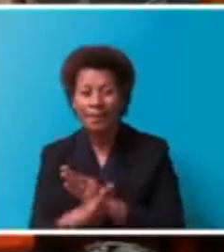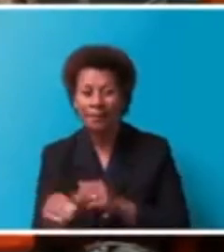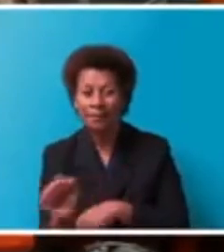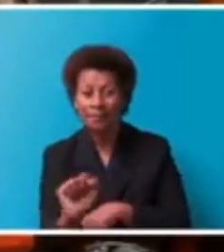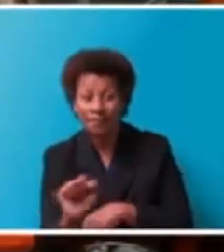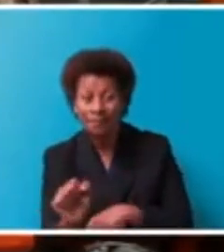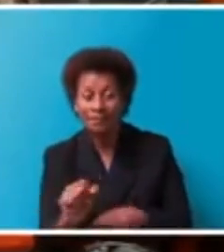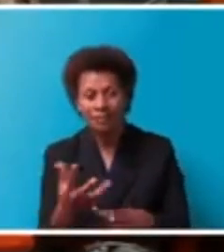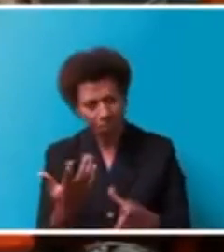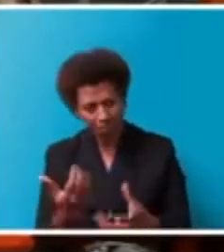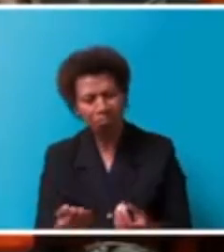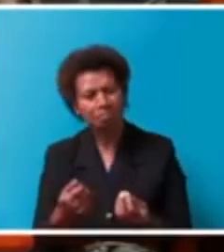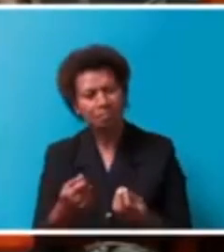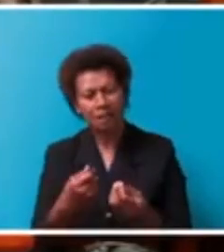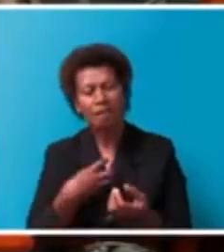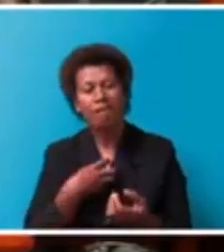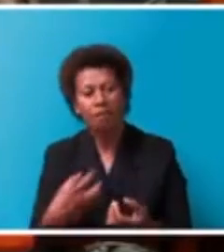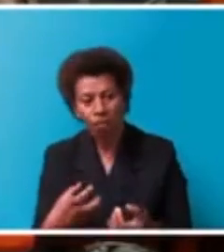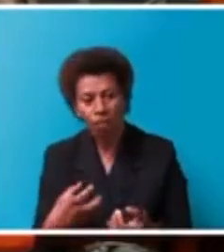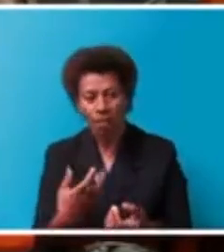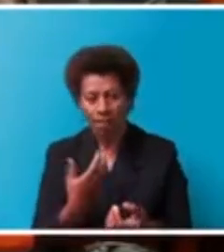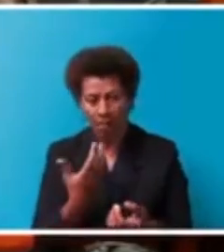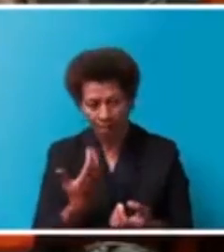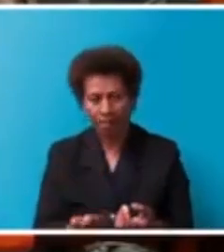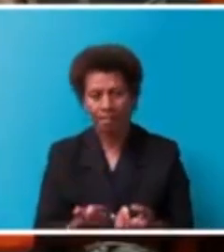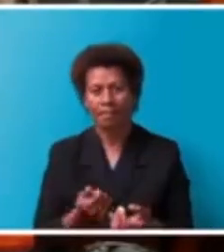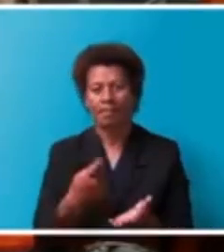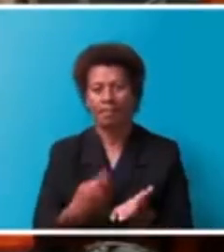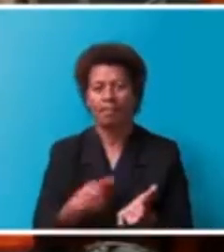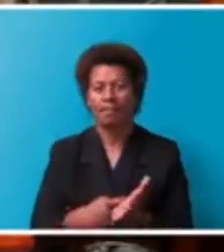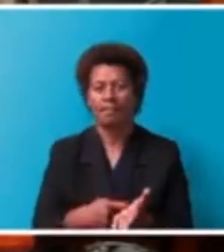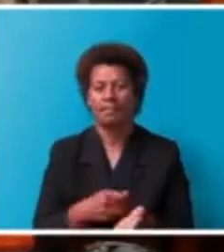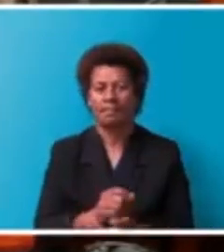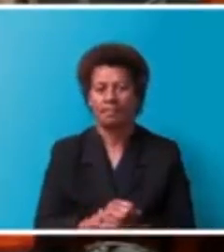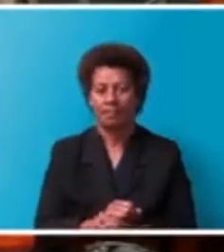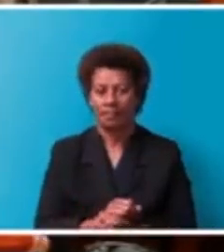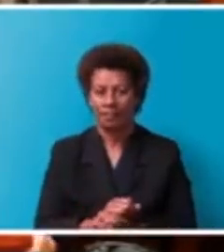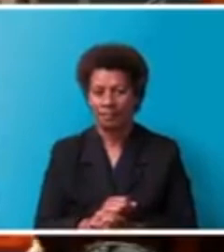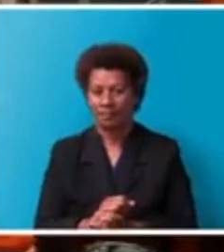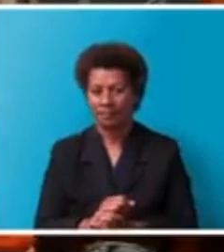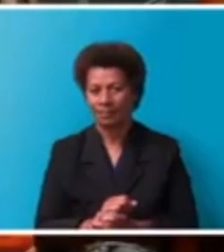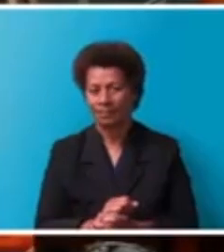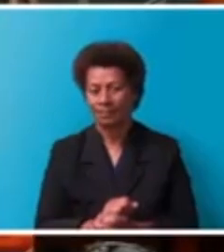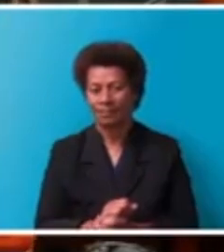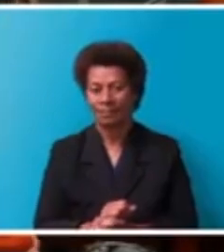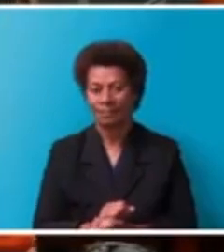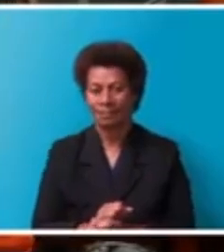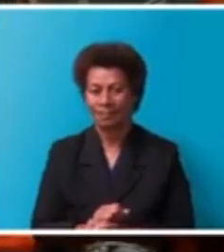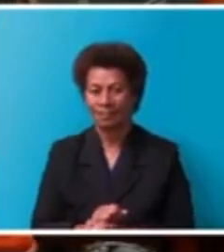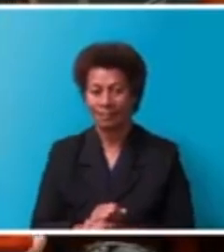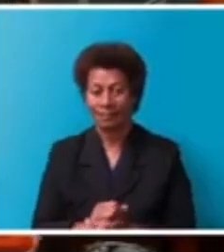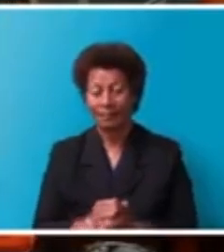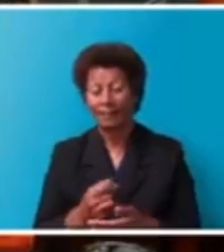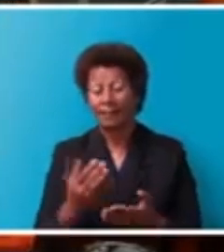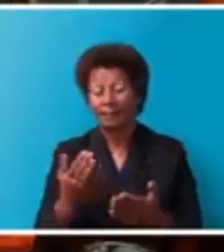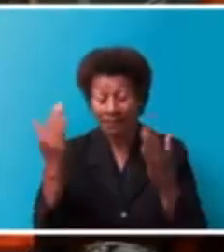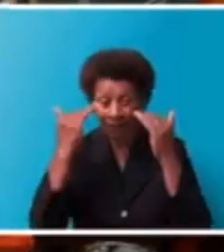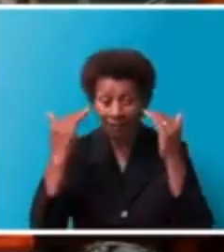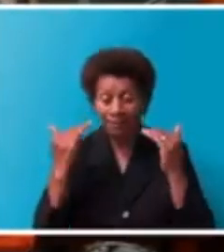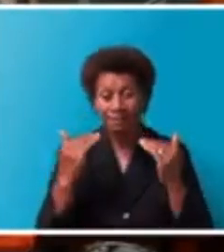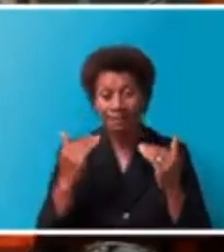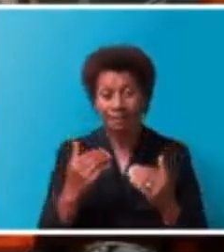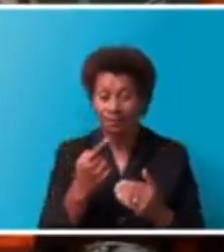Business is good, Mr. Speaker, to those who work hard and those who look for opportunity. Mr. Speaker, I finish with constitutional